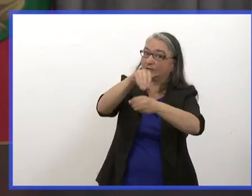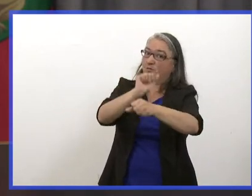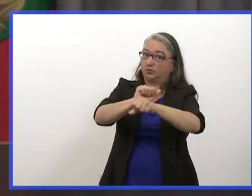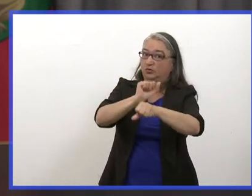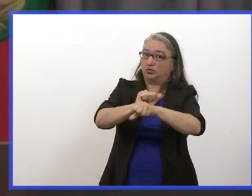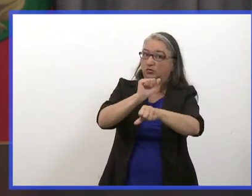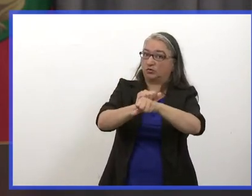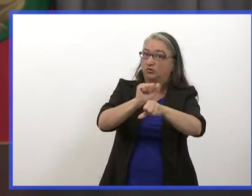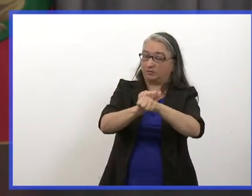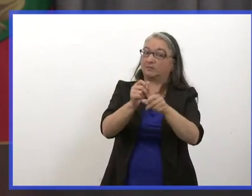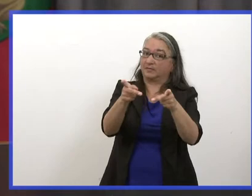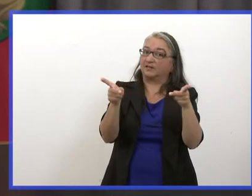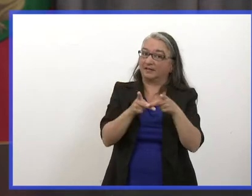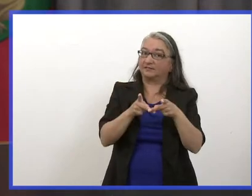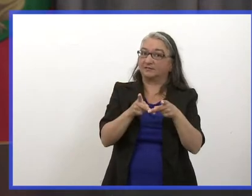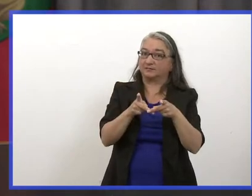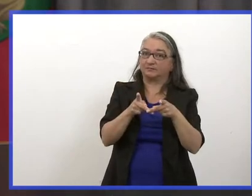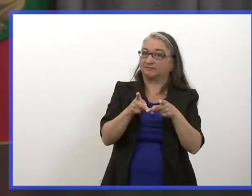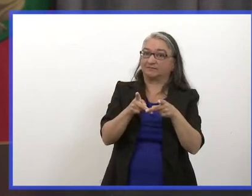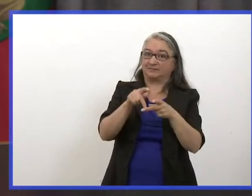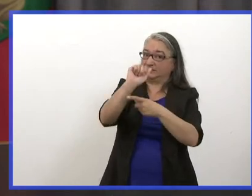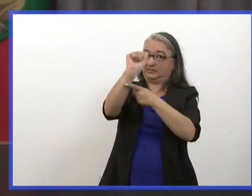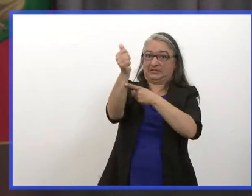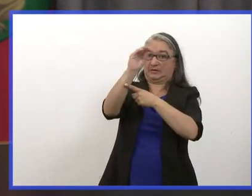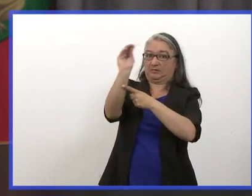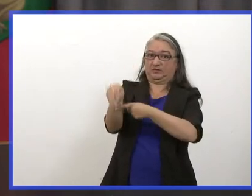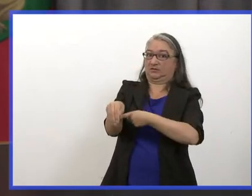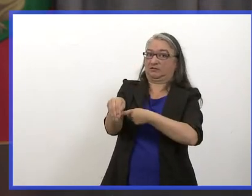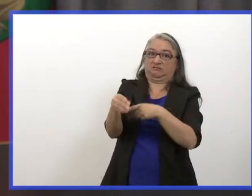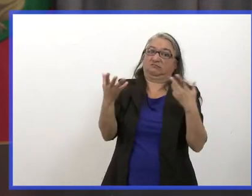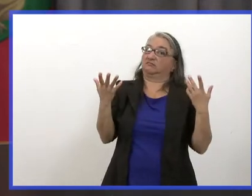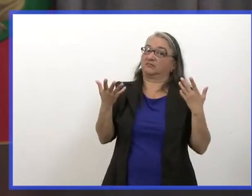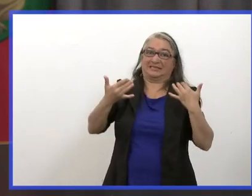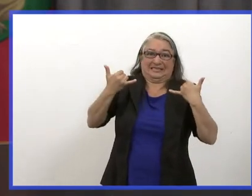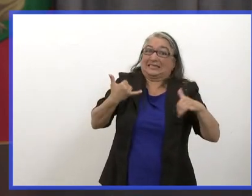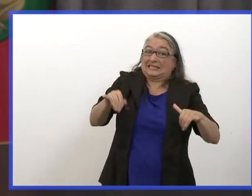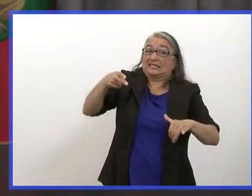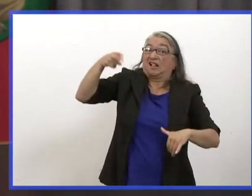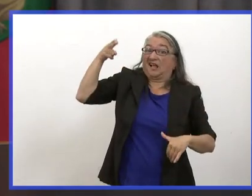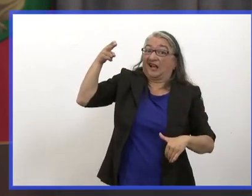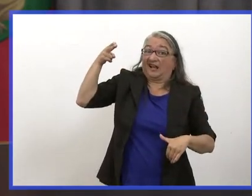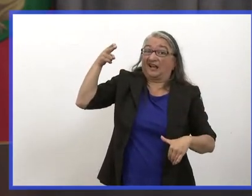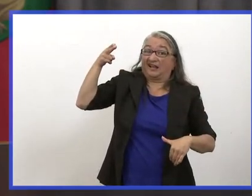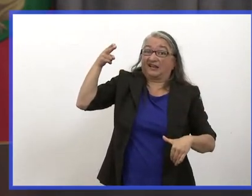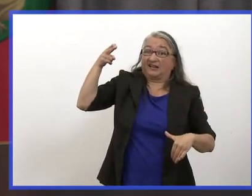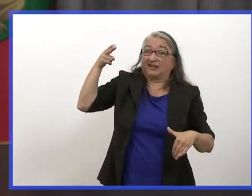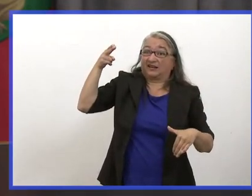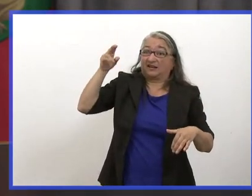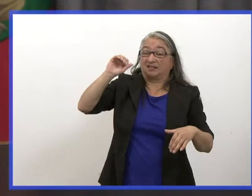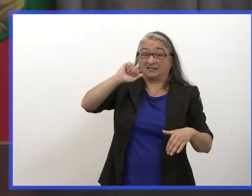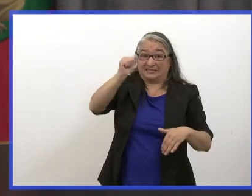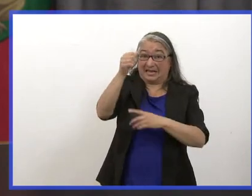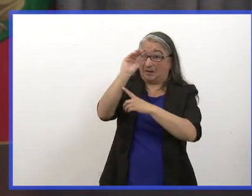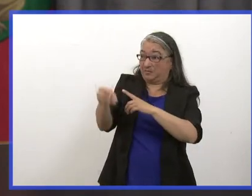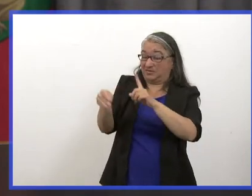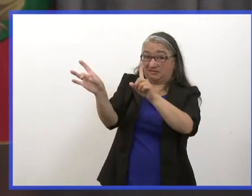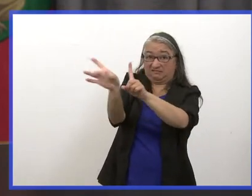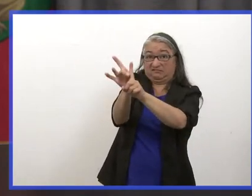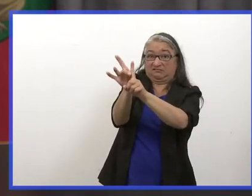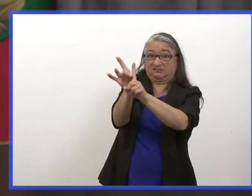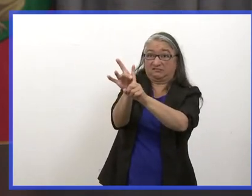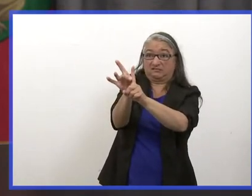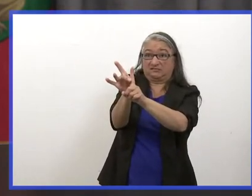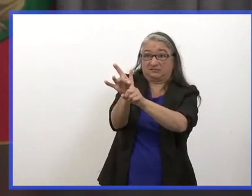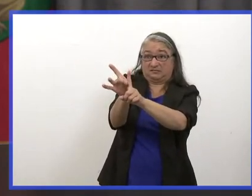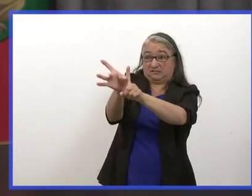numbers. And then there's that risk of then bringing that home to a household. And so this